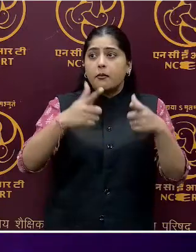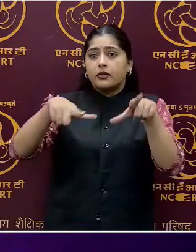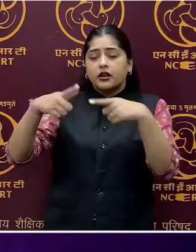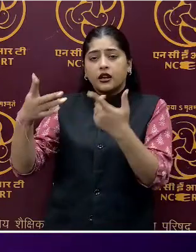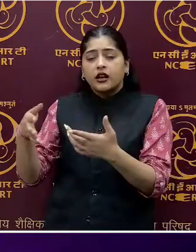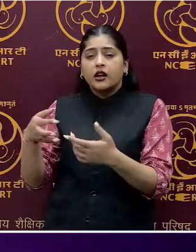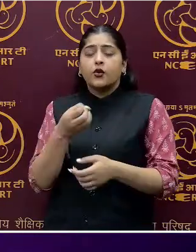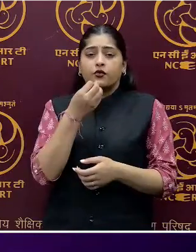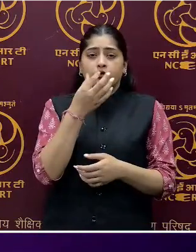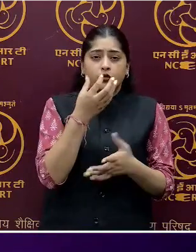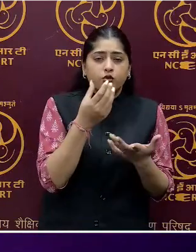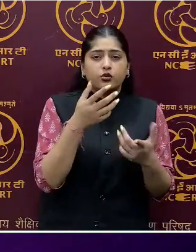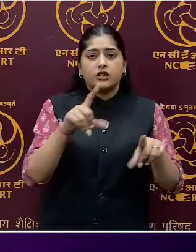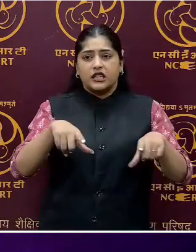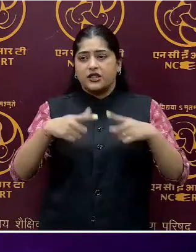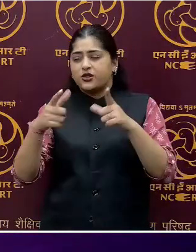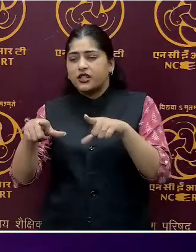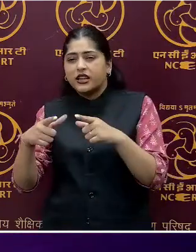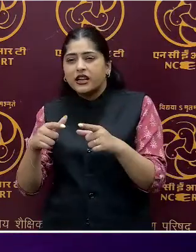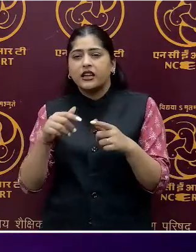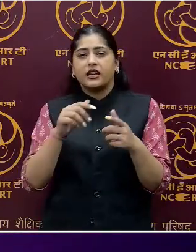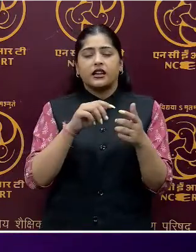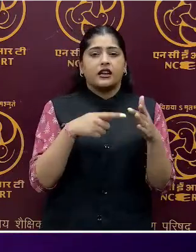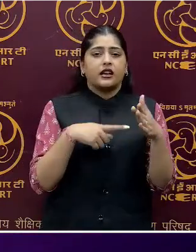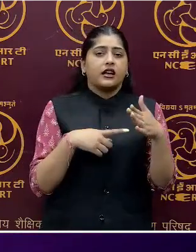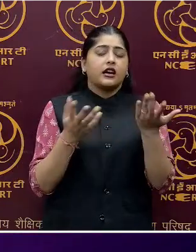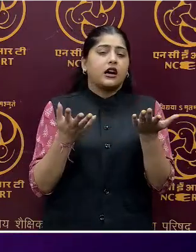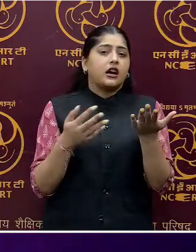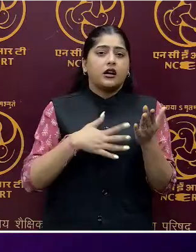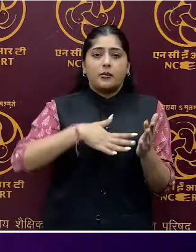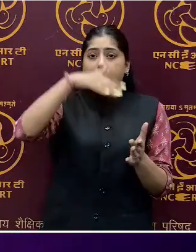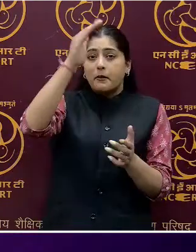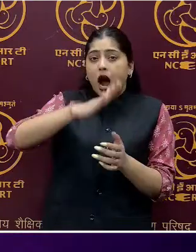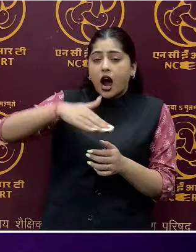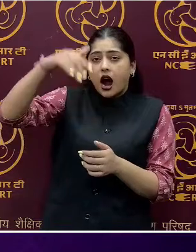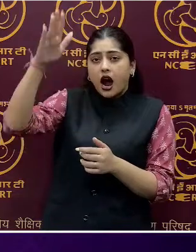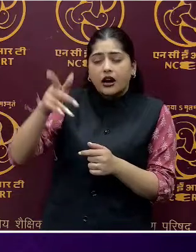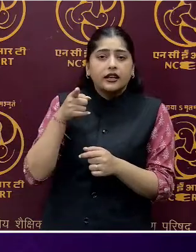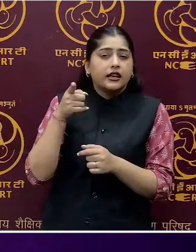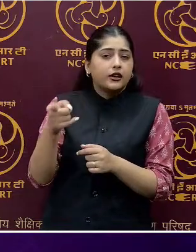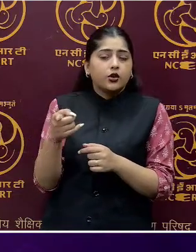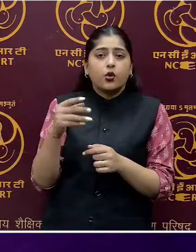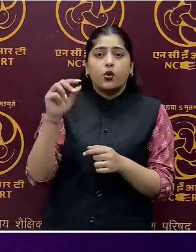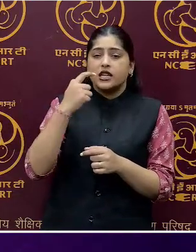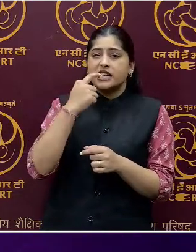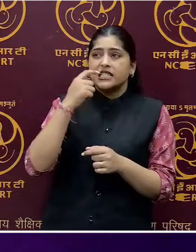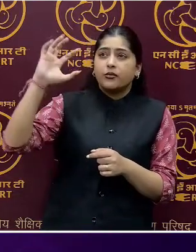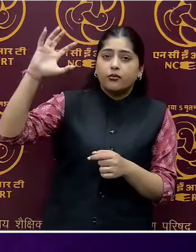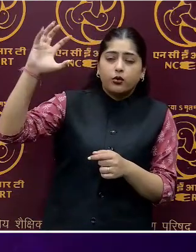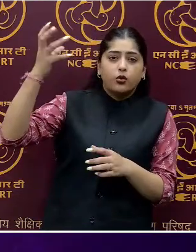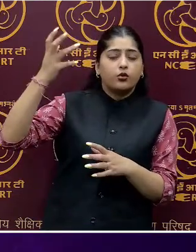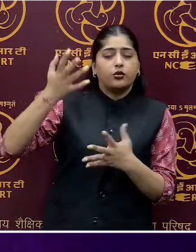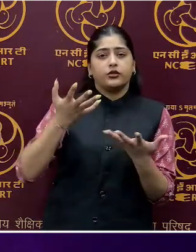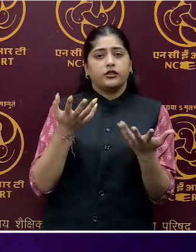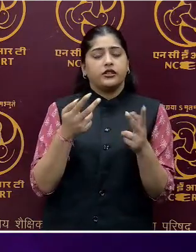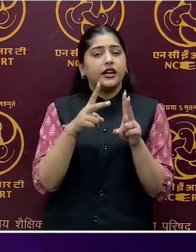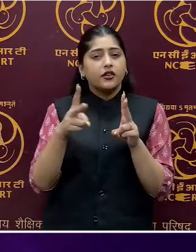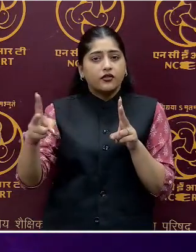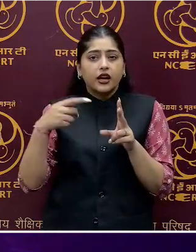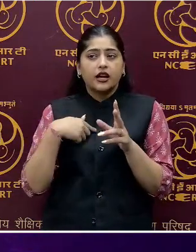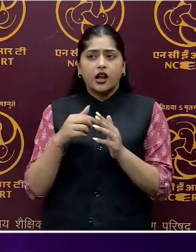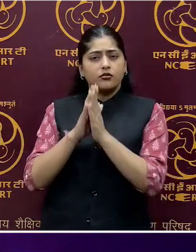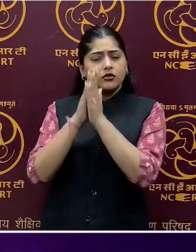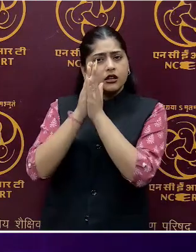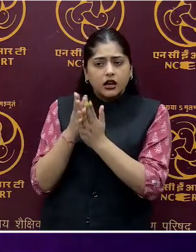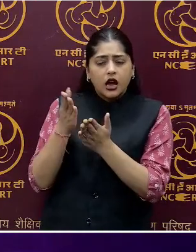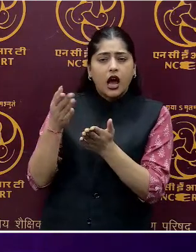flowers, festival of flowers. It is Adi Peroku. We are worshipping a river, We are Kaveri. worshipping moon. Yes, we are worshipping mountain. mountains. So we are